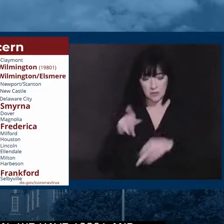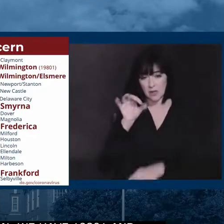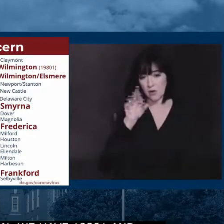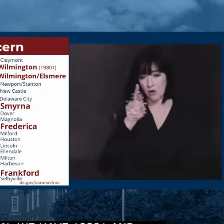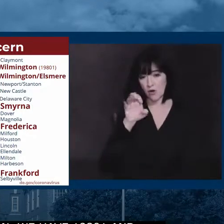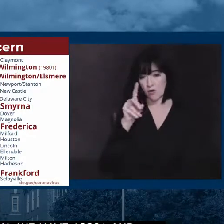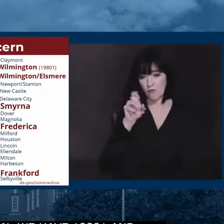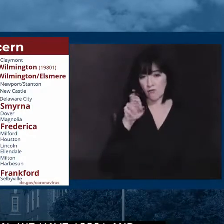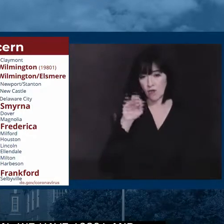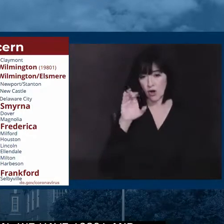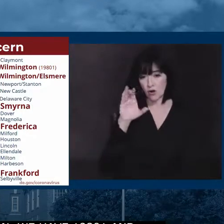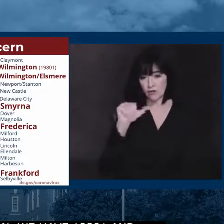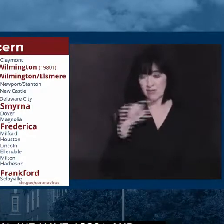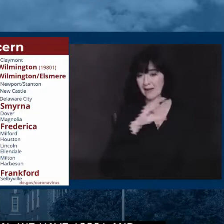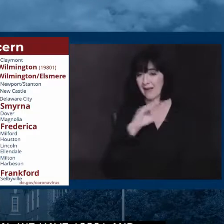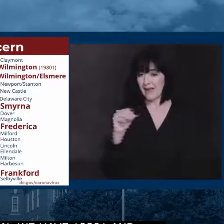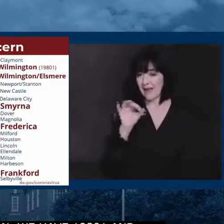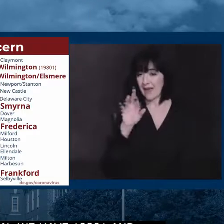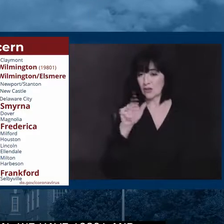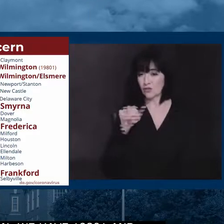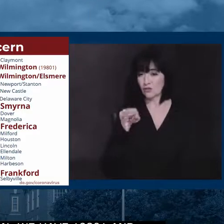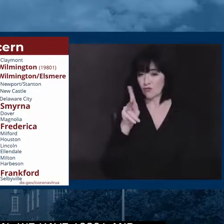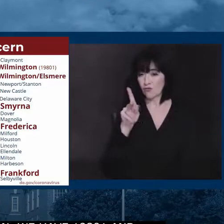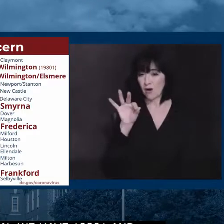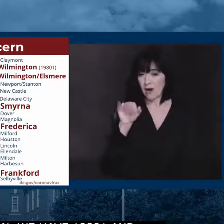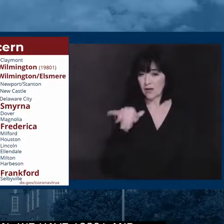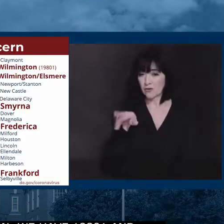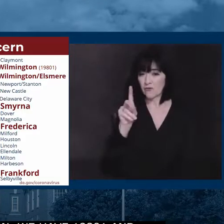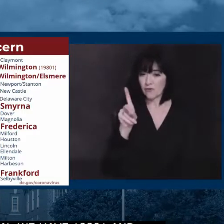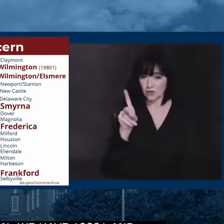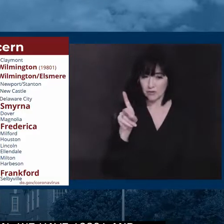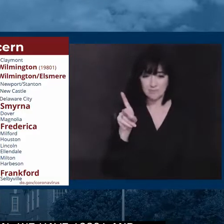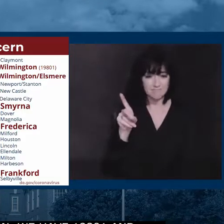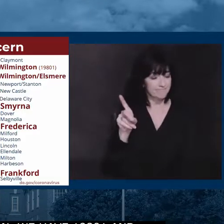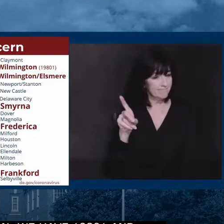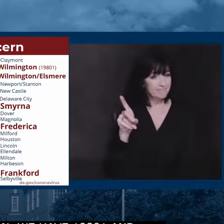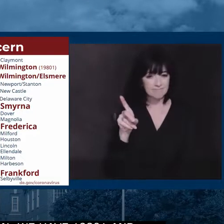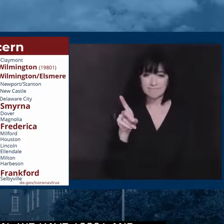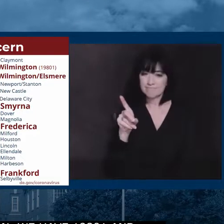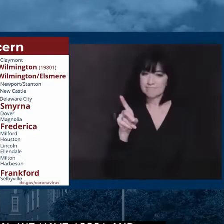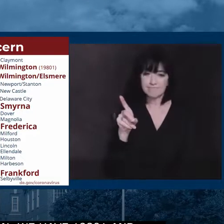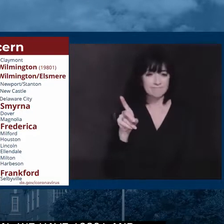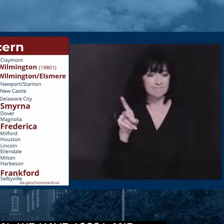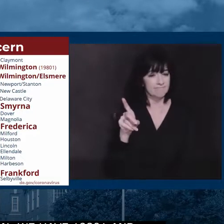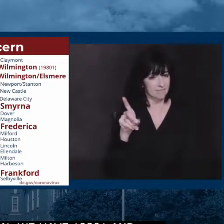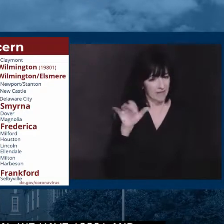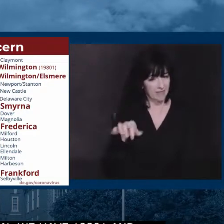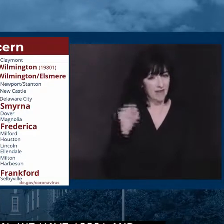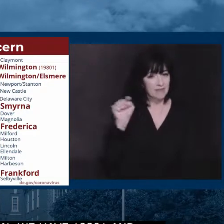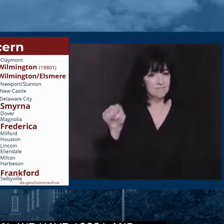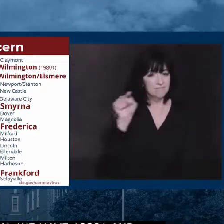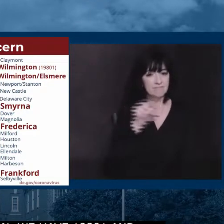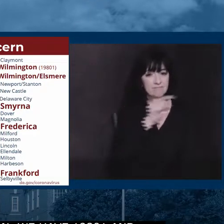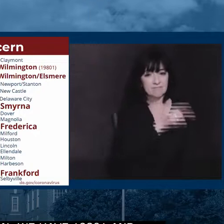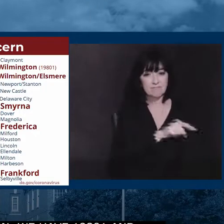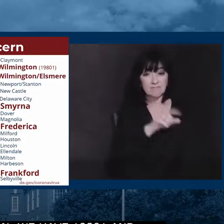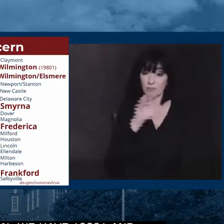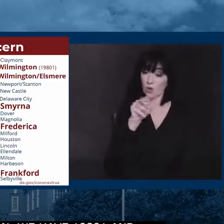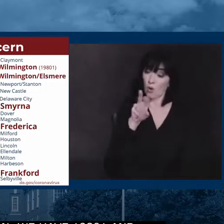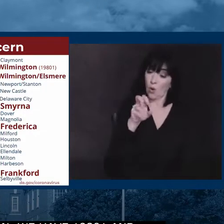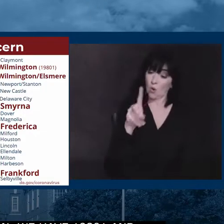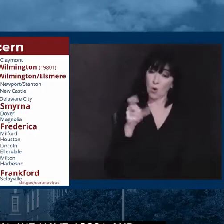and Frankfurt. So again, no real pattern. Again, it just really goes to show that COVID-19 is